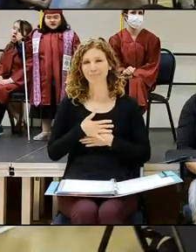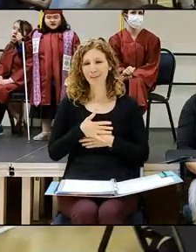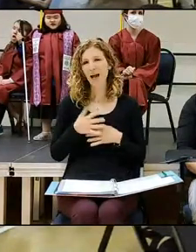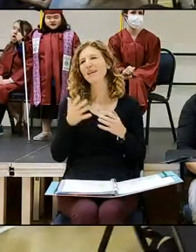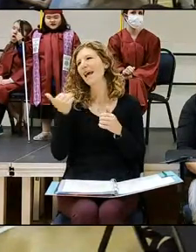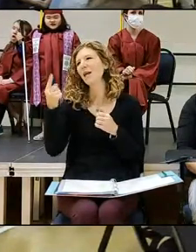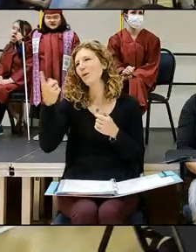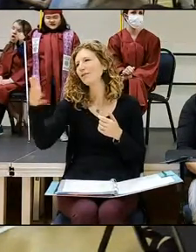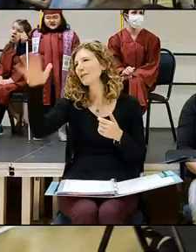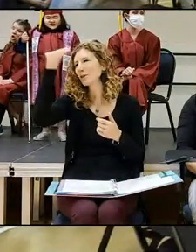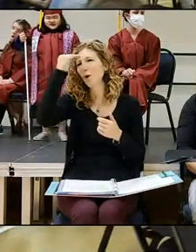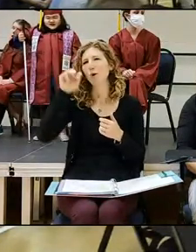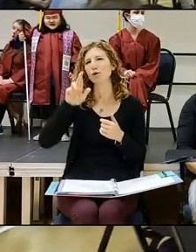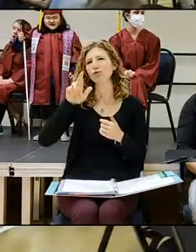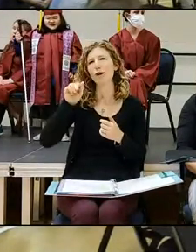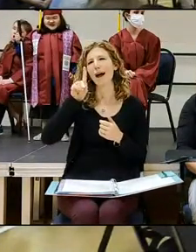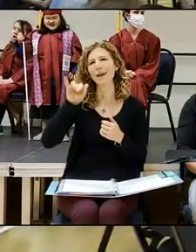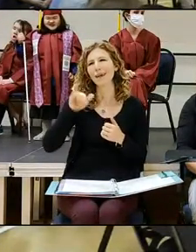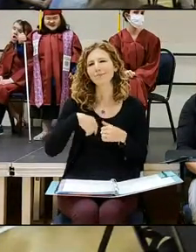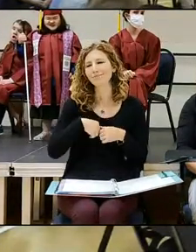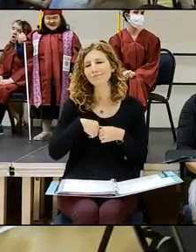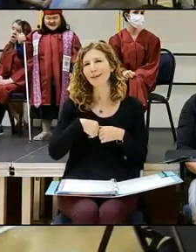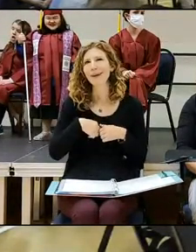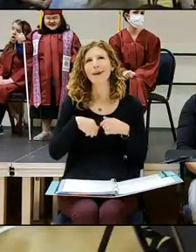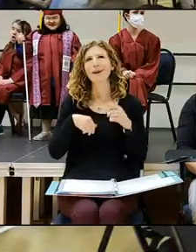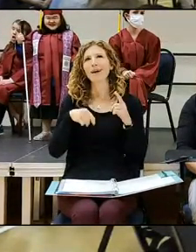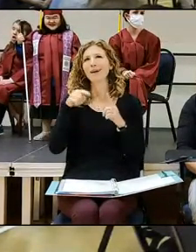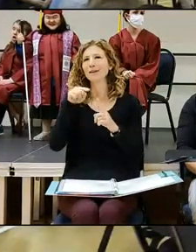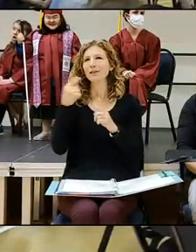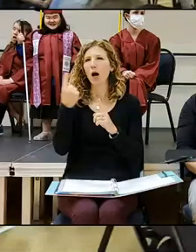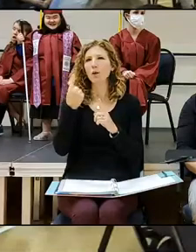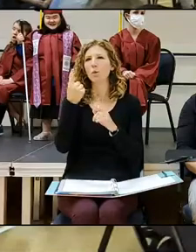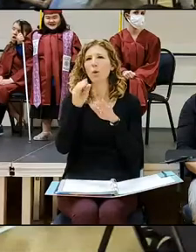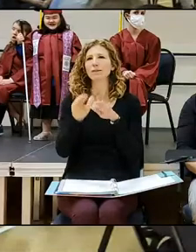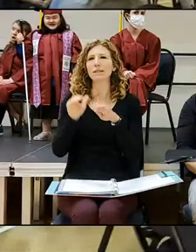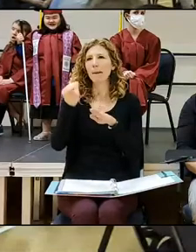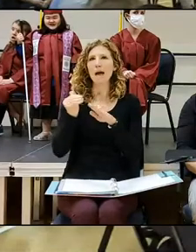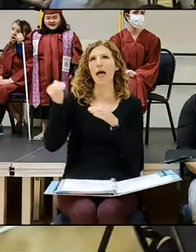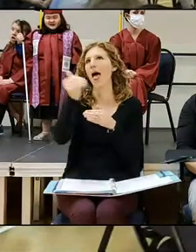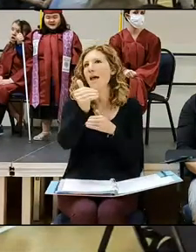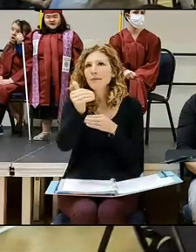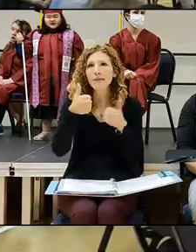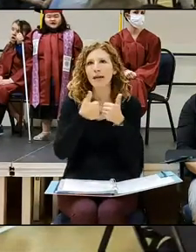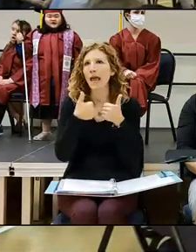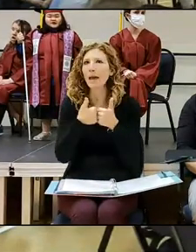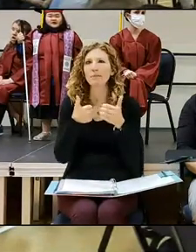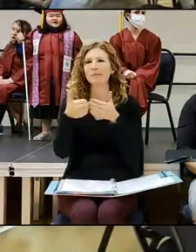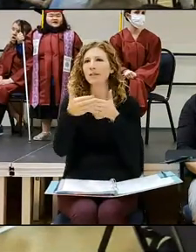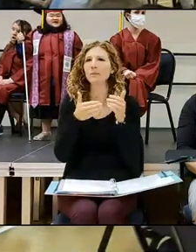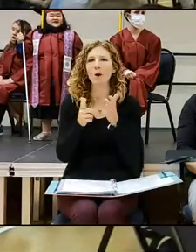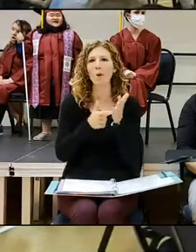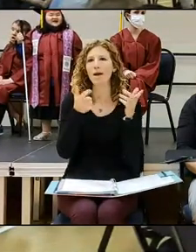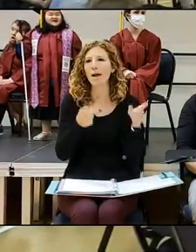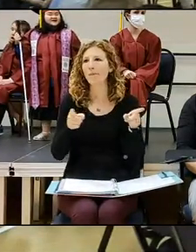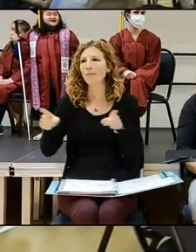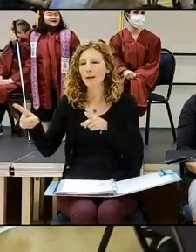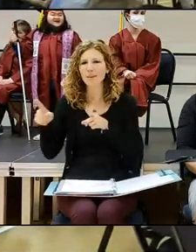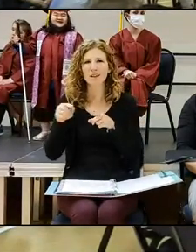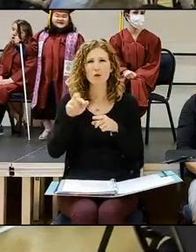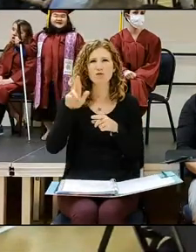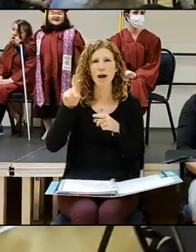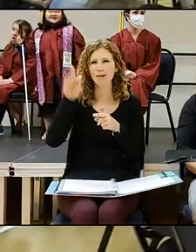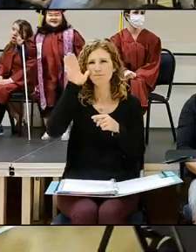knows Rocky will know that he is always a step ahead of the game. No matter what we do, he figures out a way to get